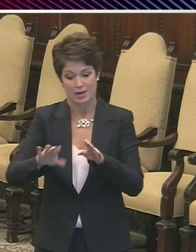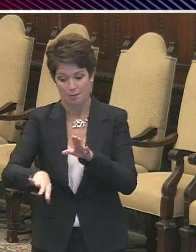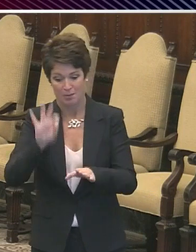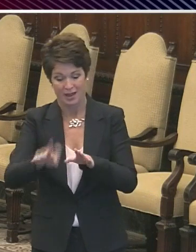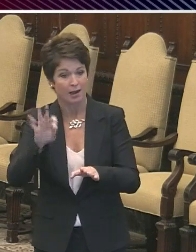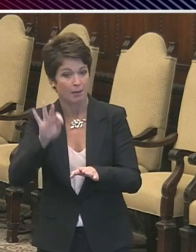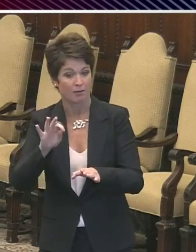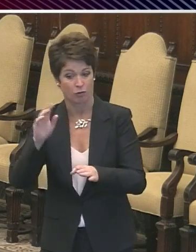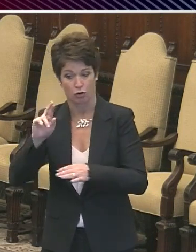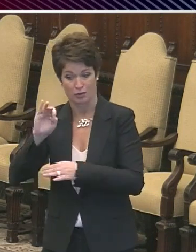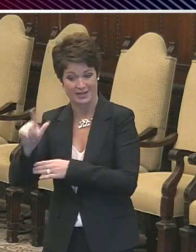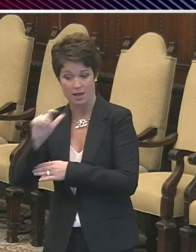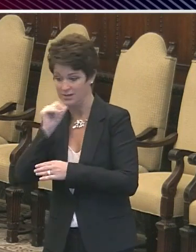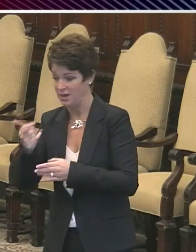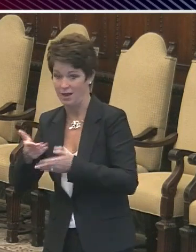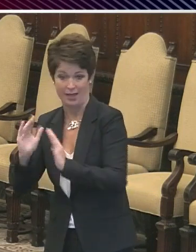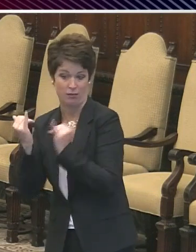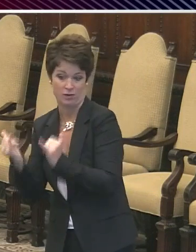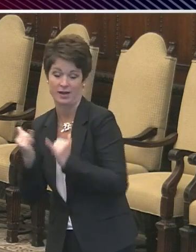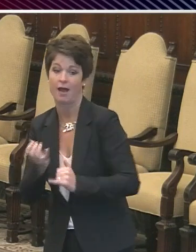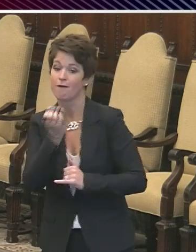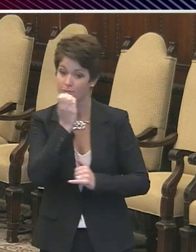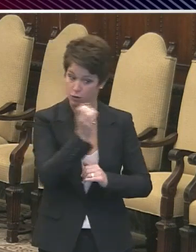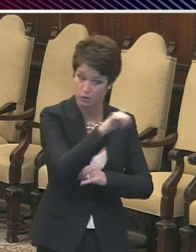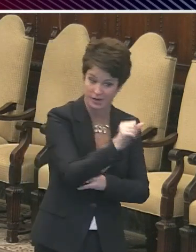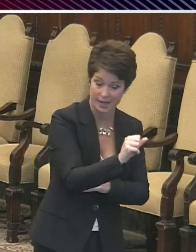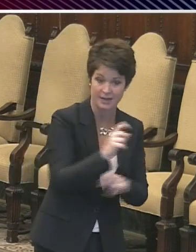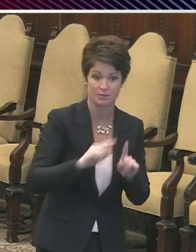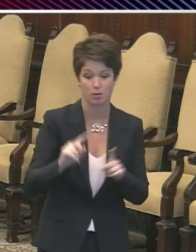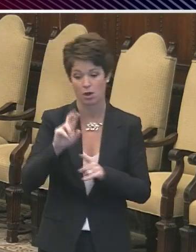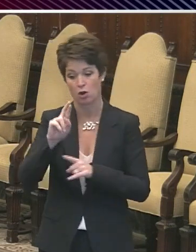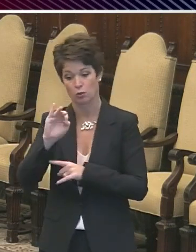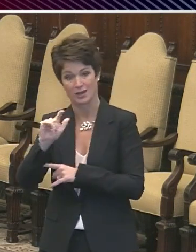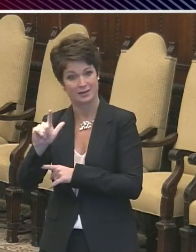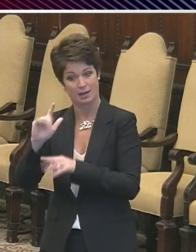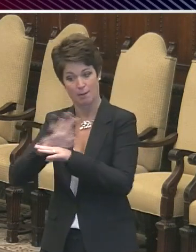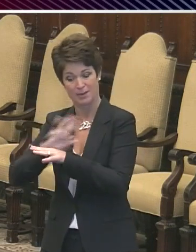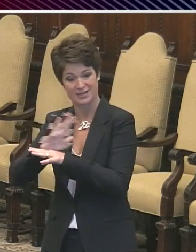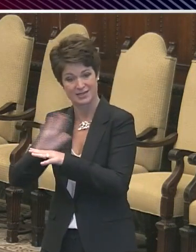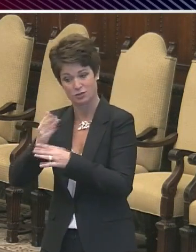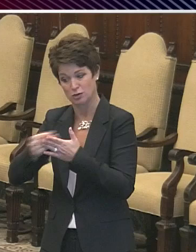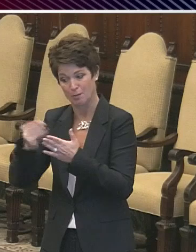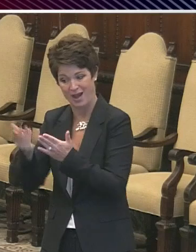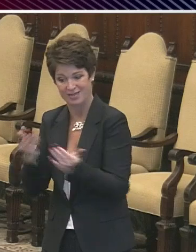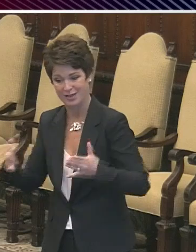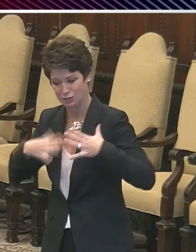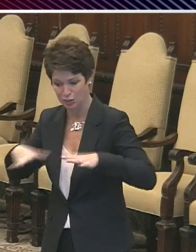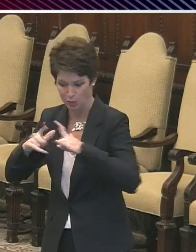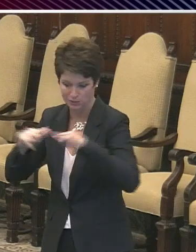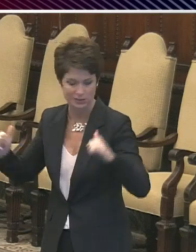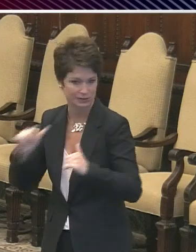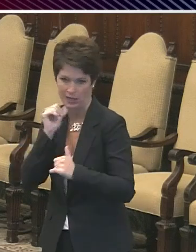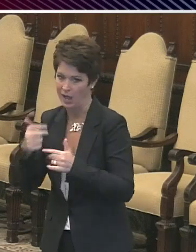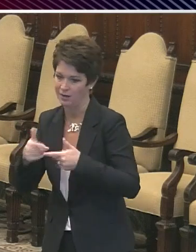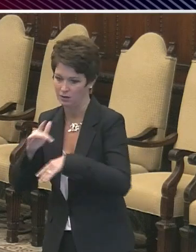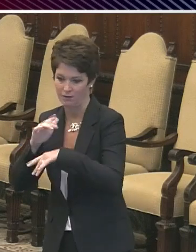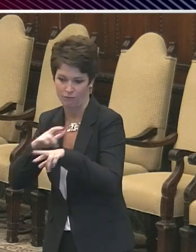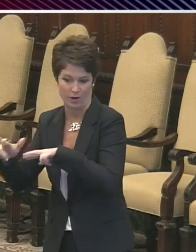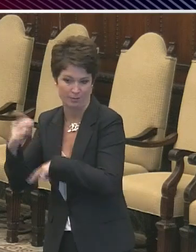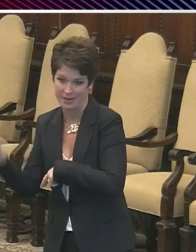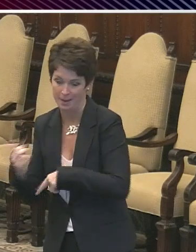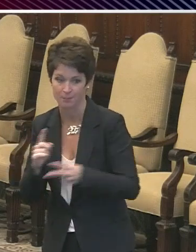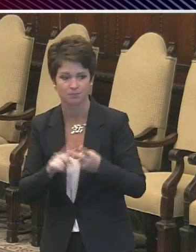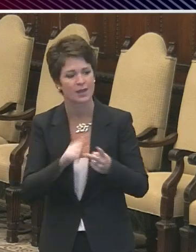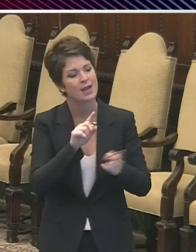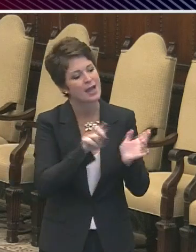allowed. And so we are, working closely with the governor. We're going to follow the governor's order. So as a medical doctor, I mean, do you think